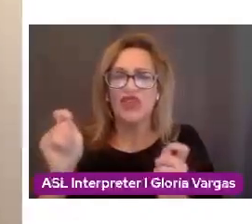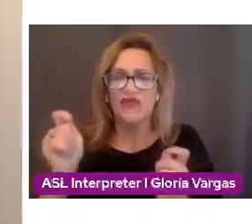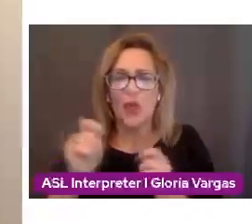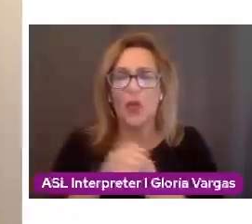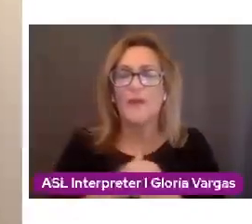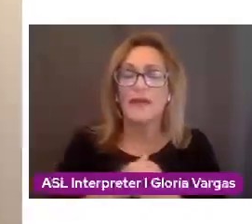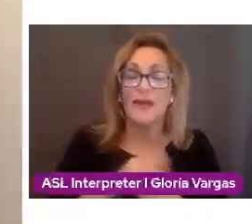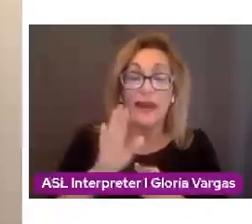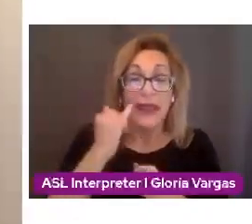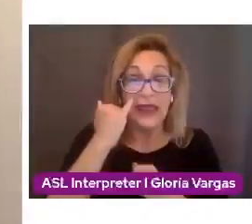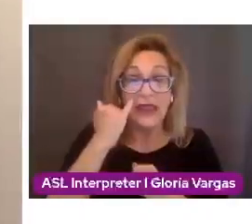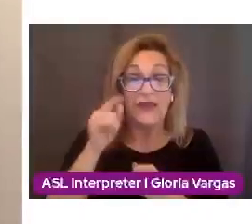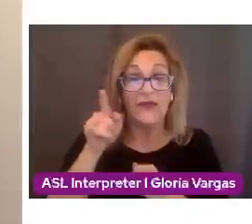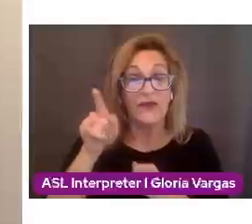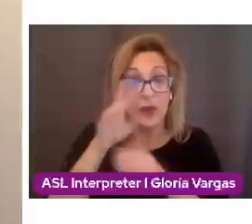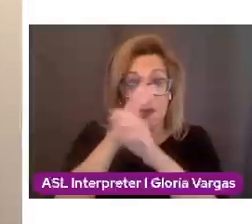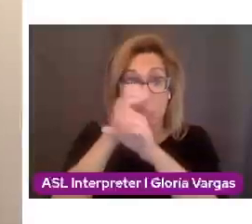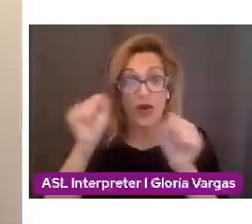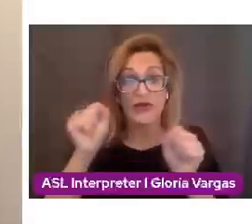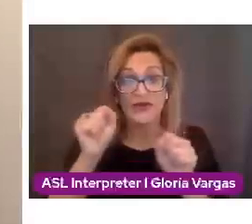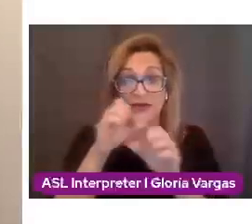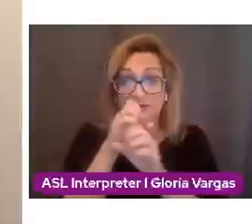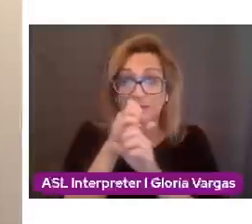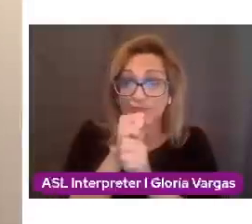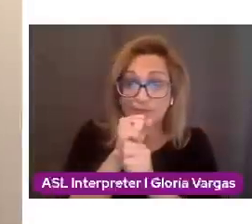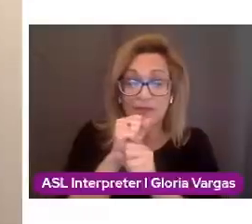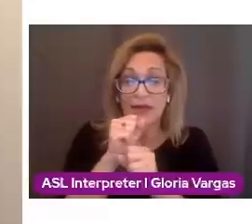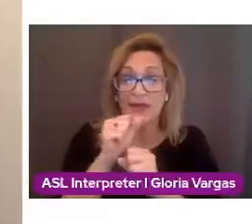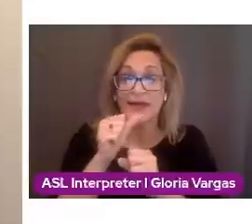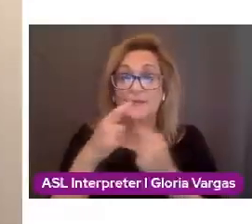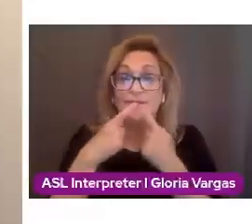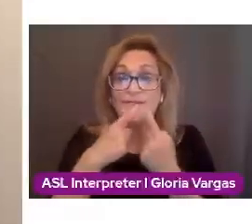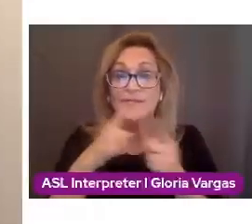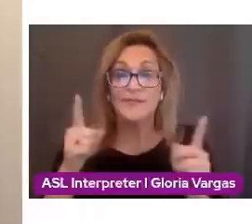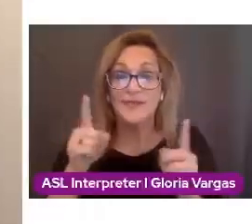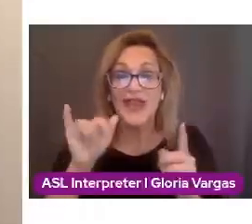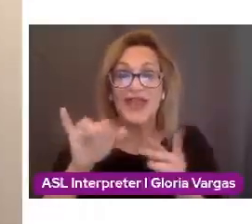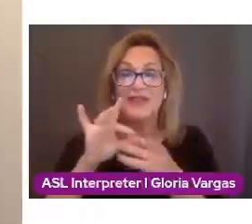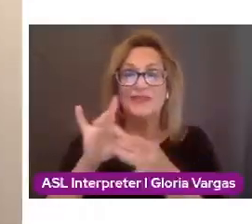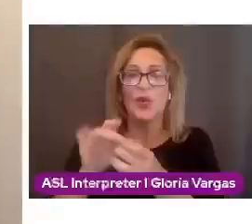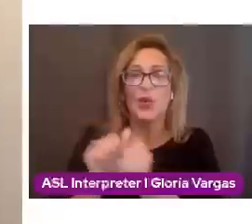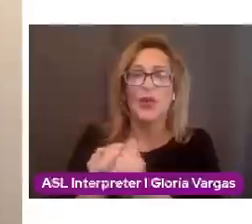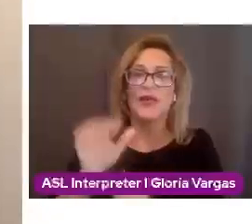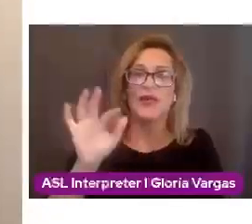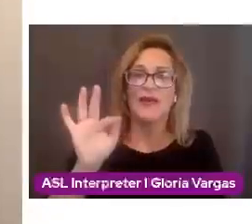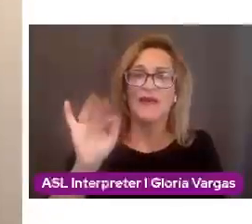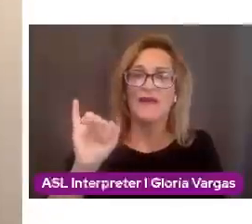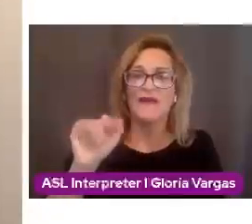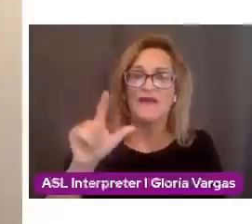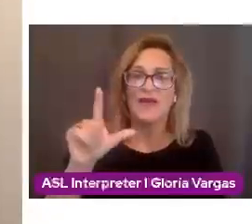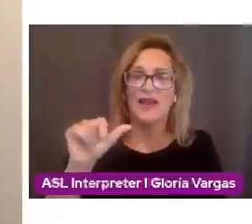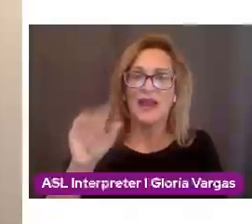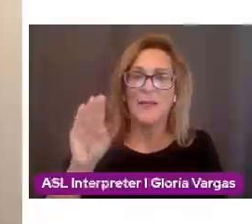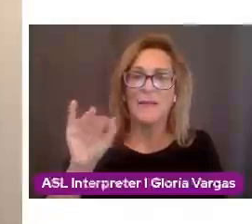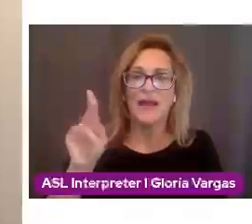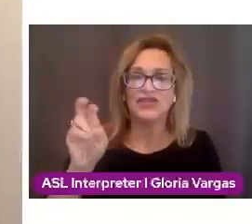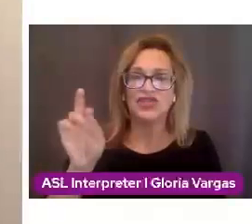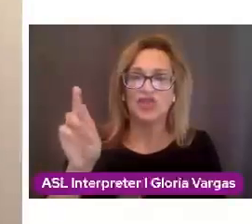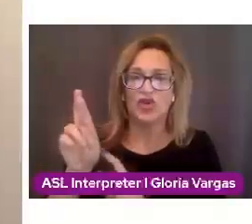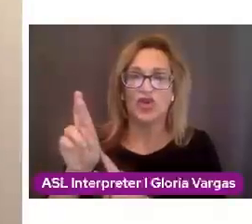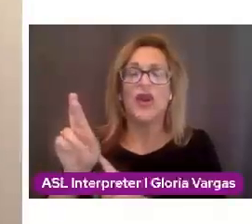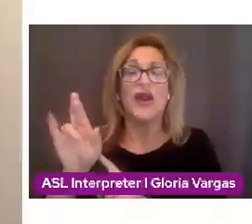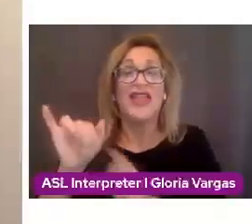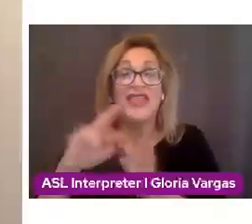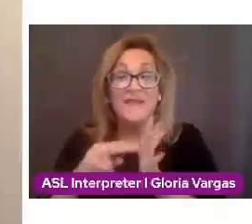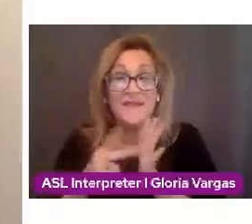out and does not really state a declarative position on the filibuster, when he does not state a declarative position